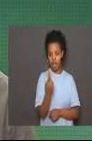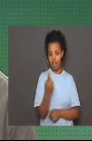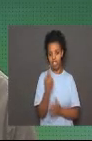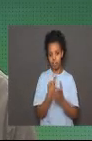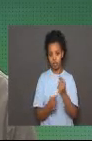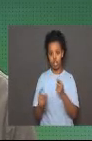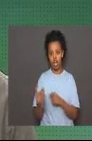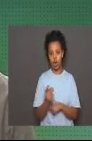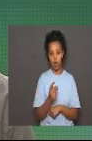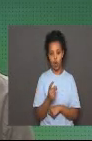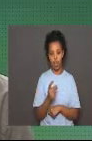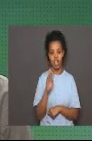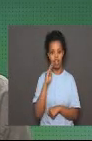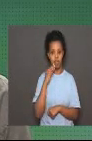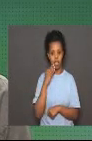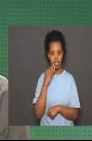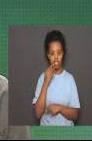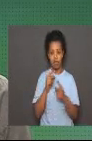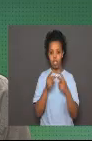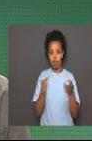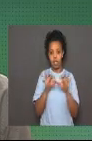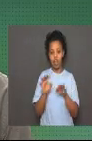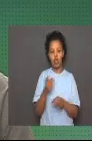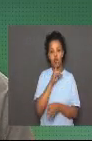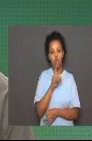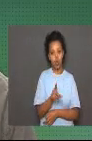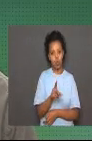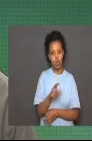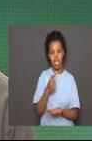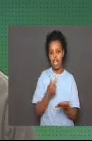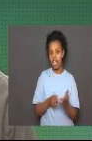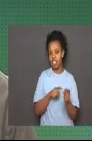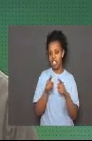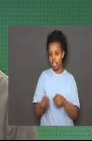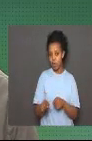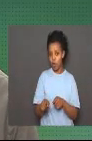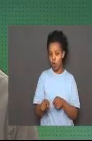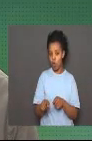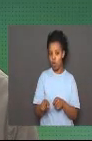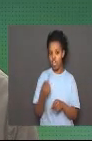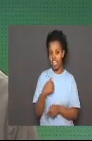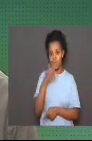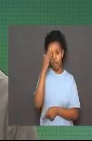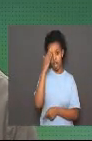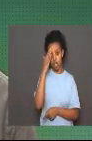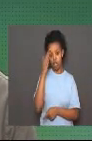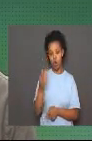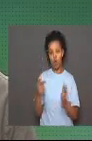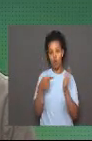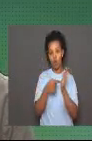base, that cause the most concern. These are referred to as